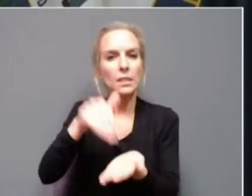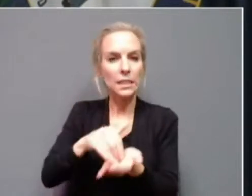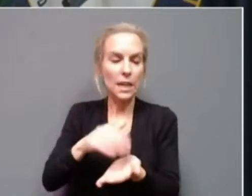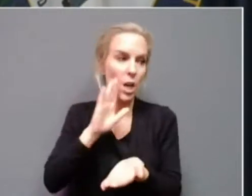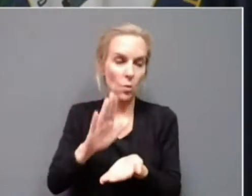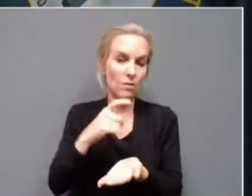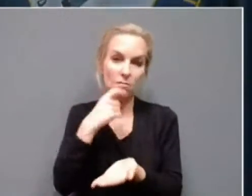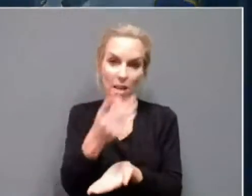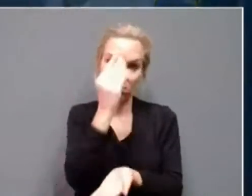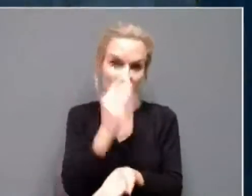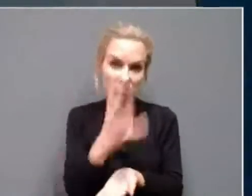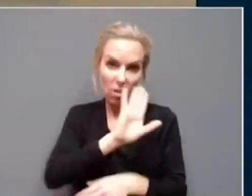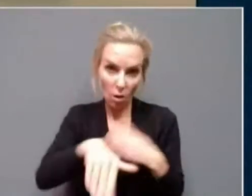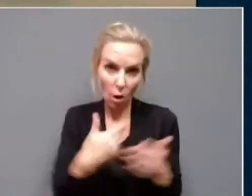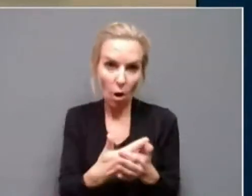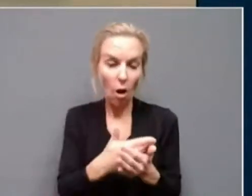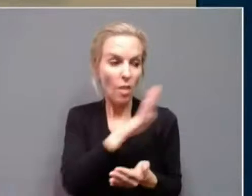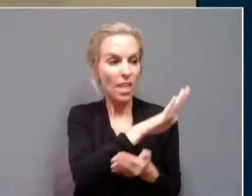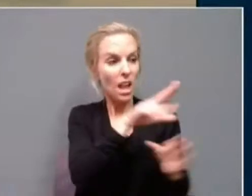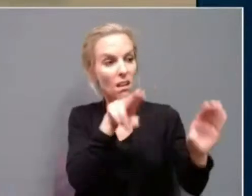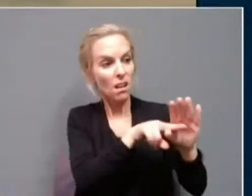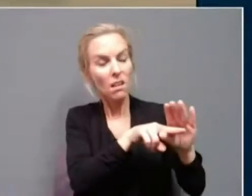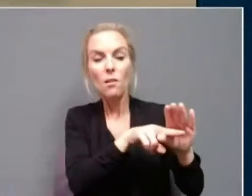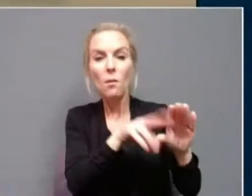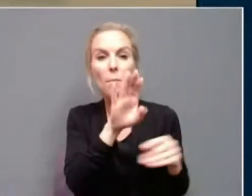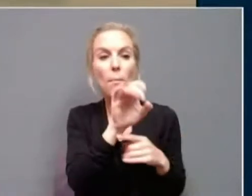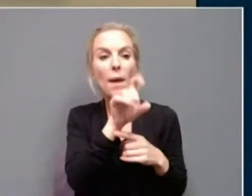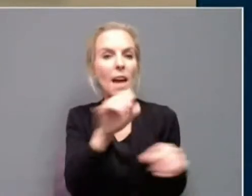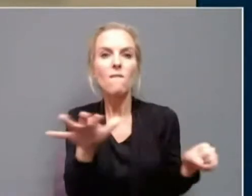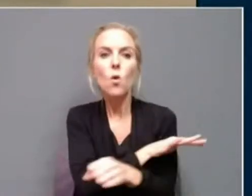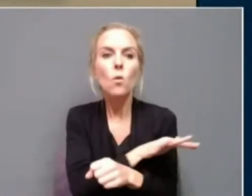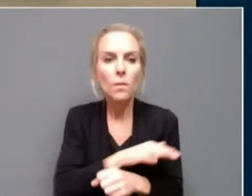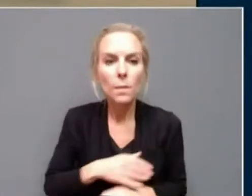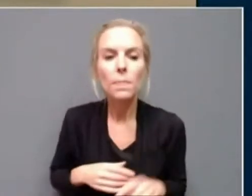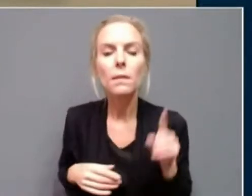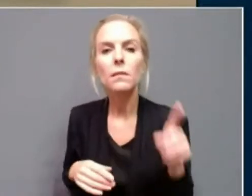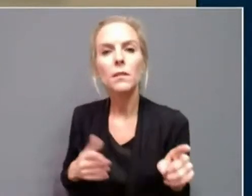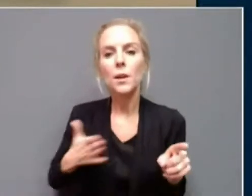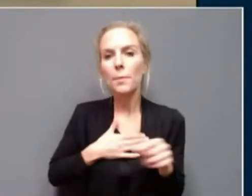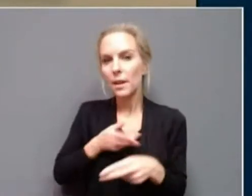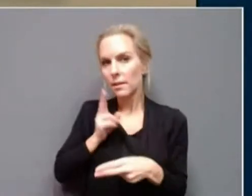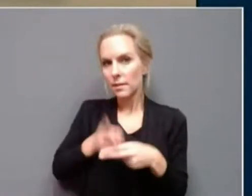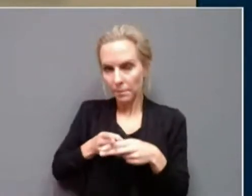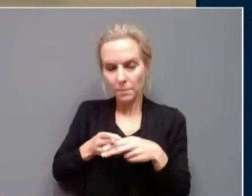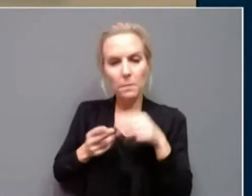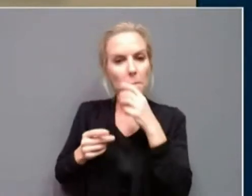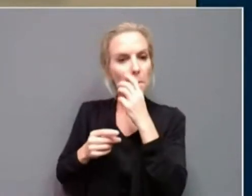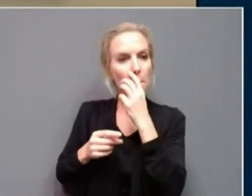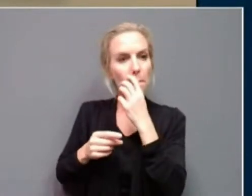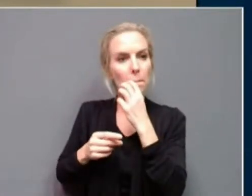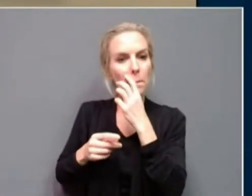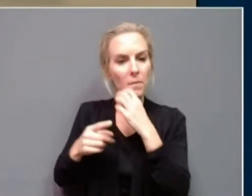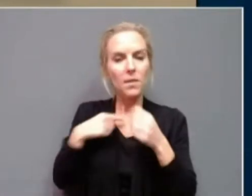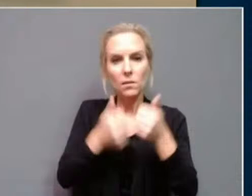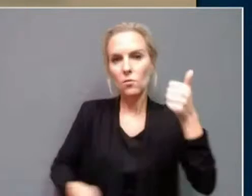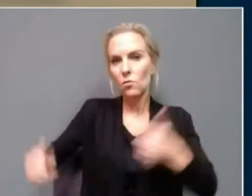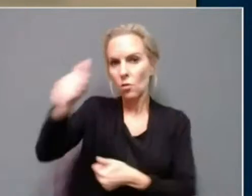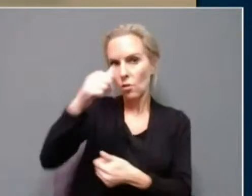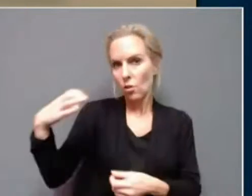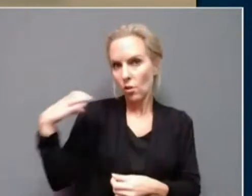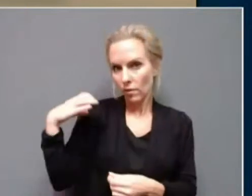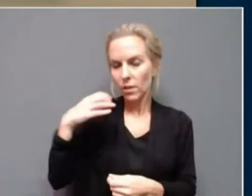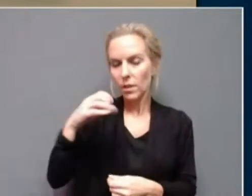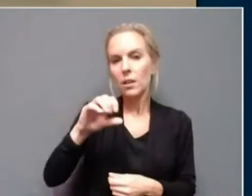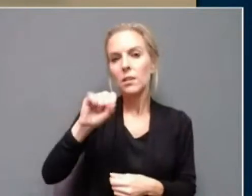full. My name is Will Milan. I am the Chief Medical Officer at St. Clair Healthcare in